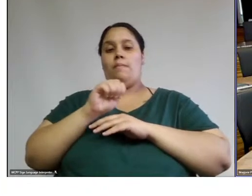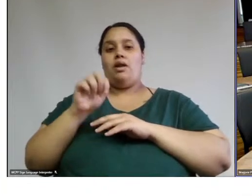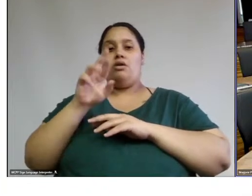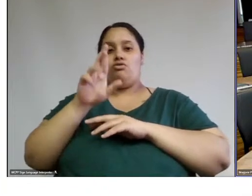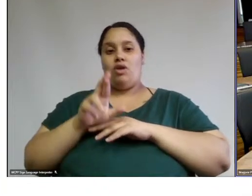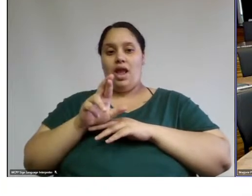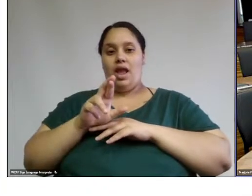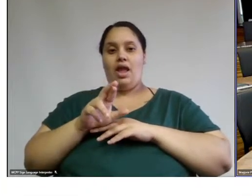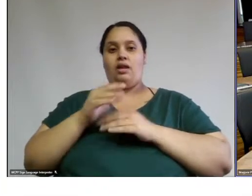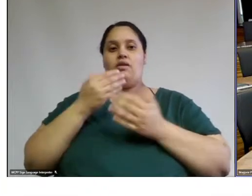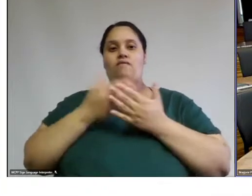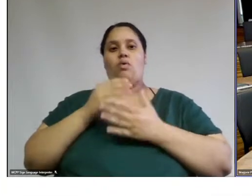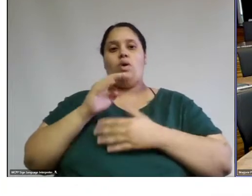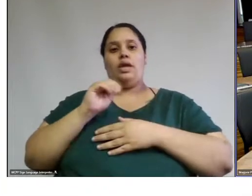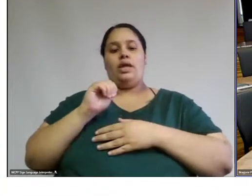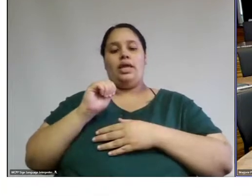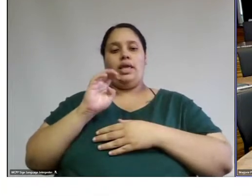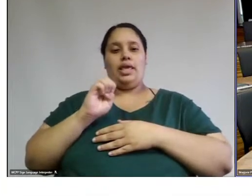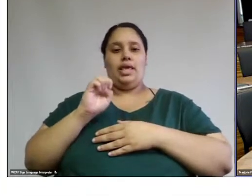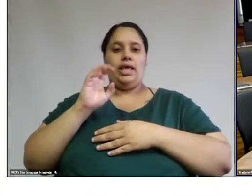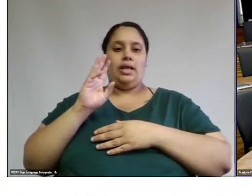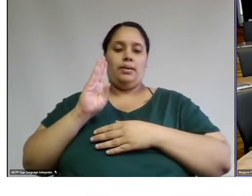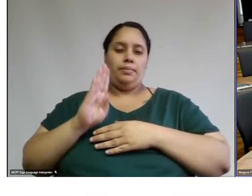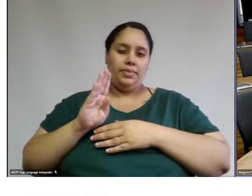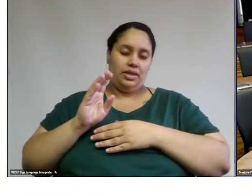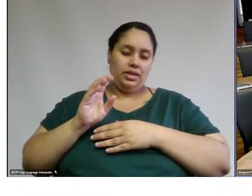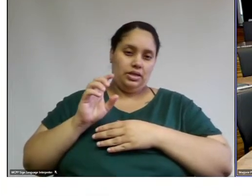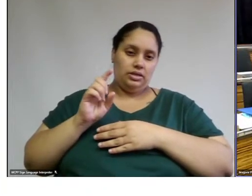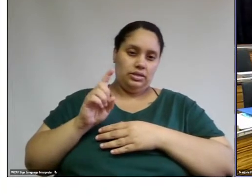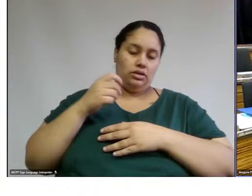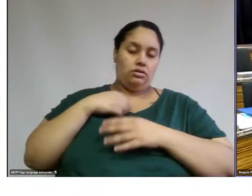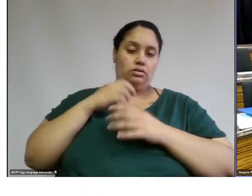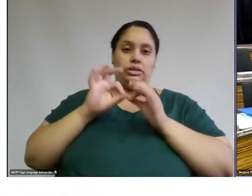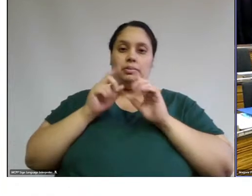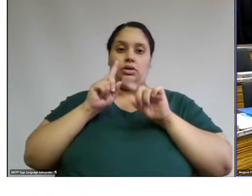of PPEs, as indicated in our annual report,